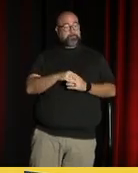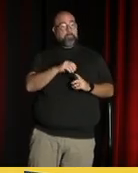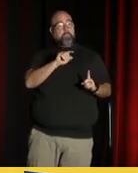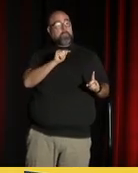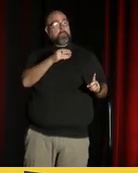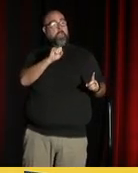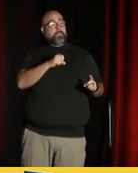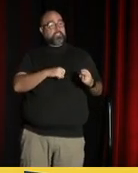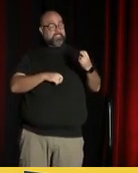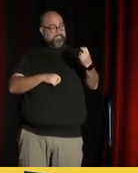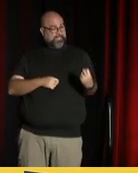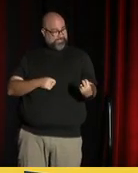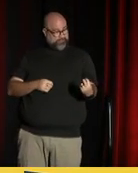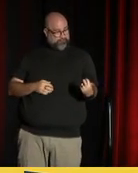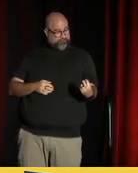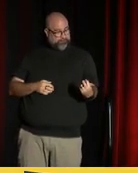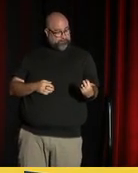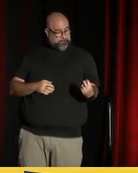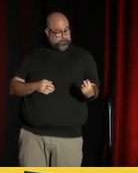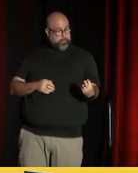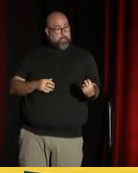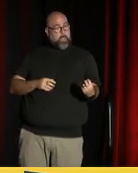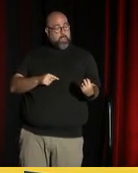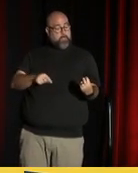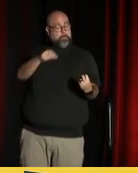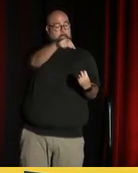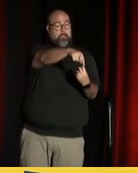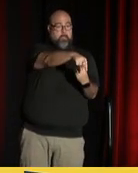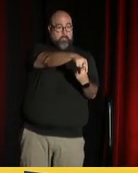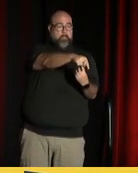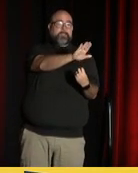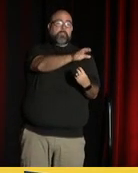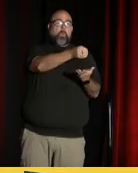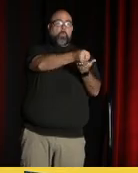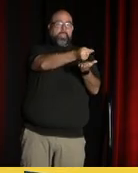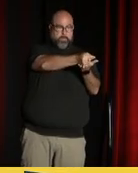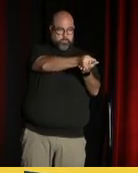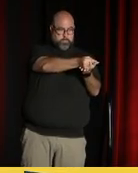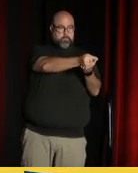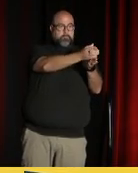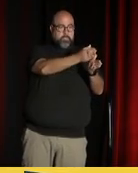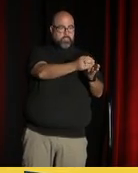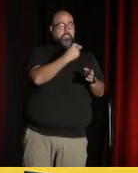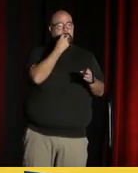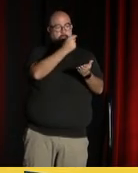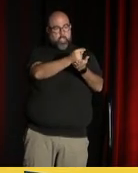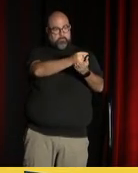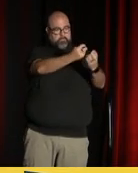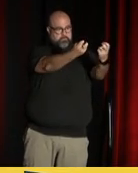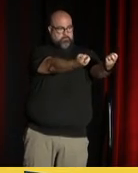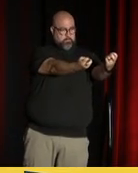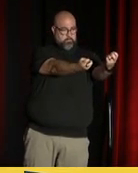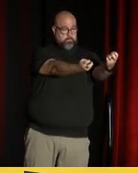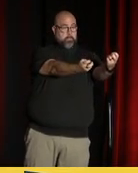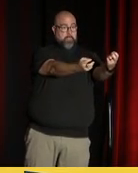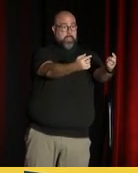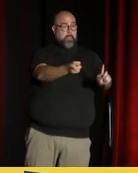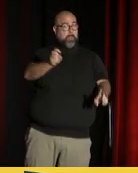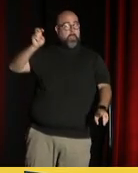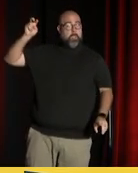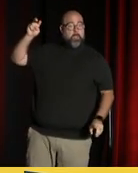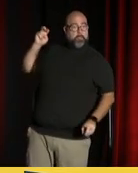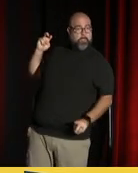is sitting in front of me. Behind Thomas is his occupational therapist and his speech therapist. And sitting behind me